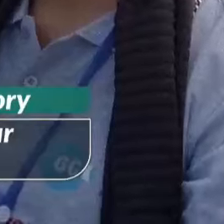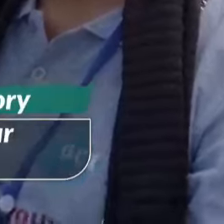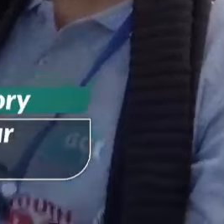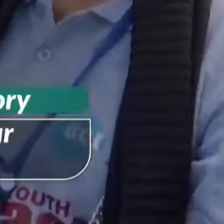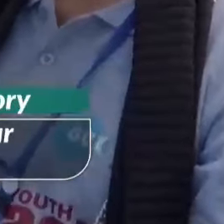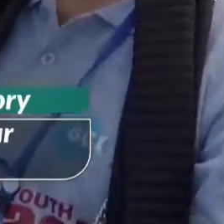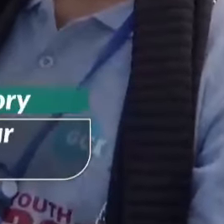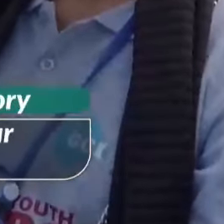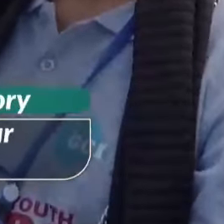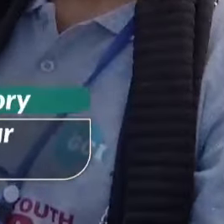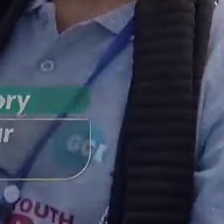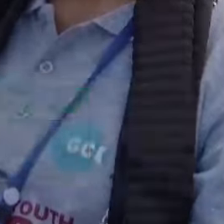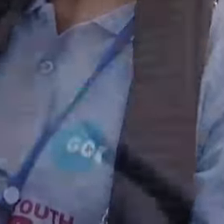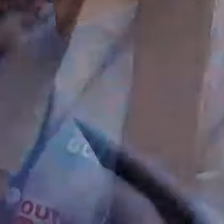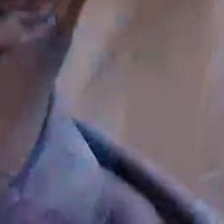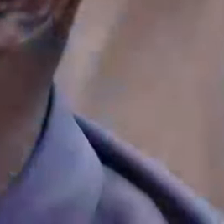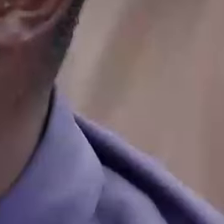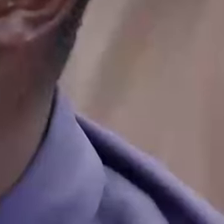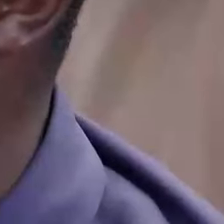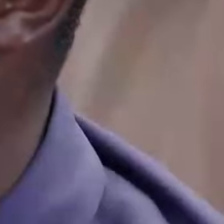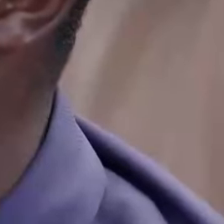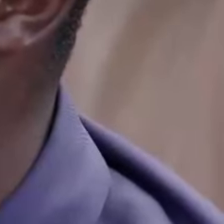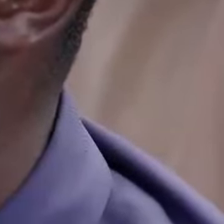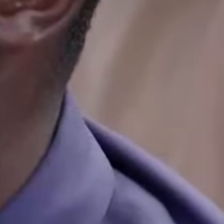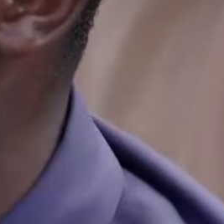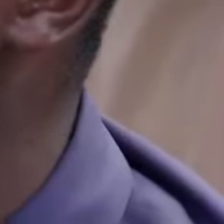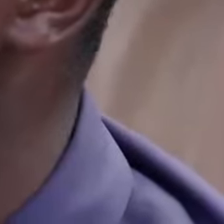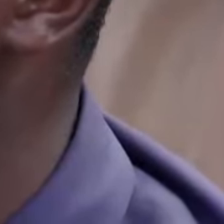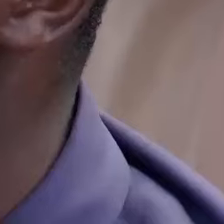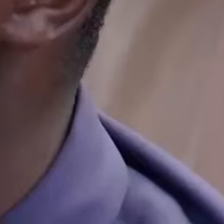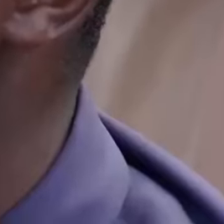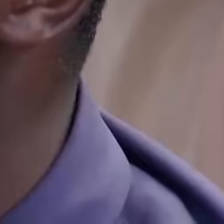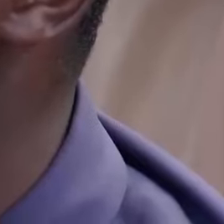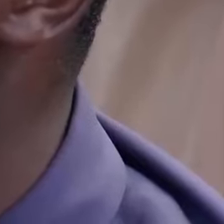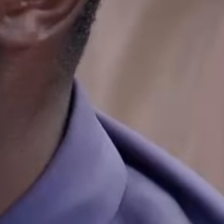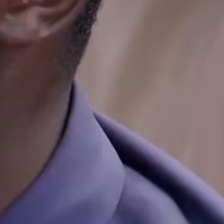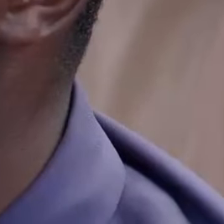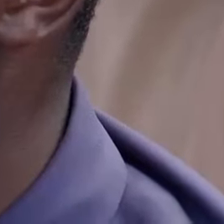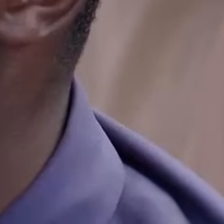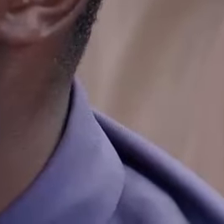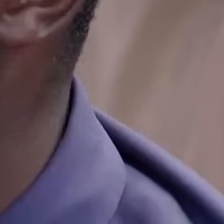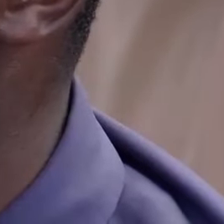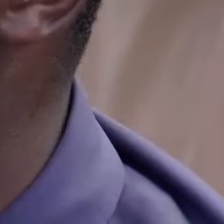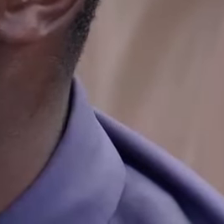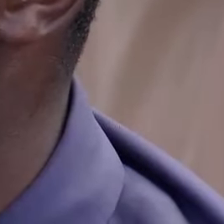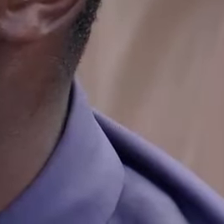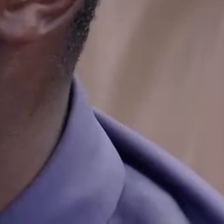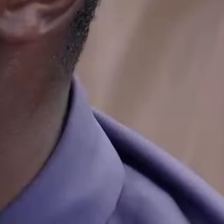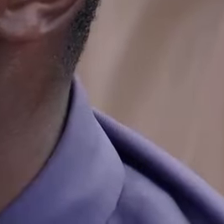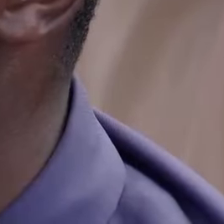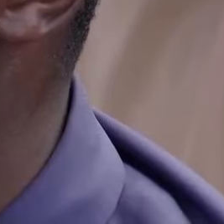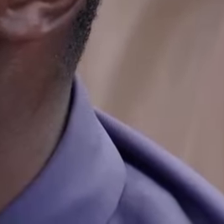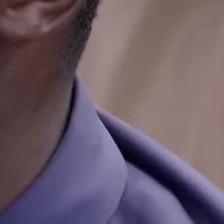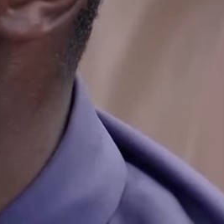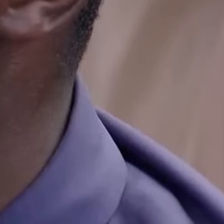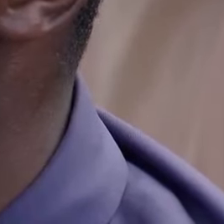so, you will be with the Lord in Jesus' name. The Lord is preparing you for glory. And this is